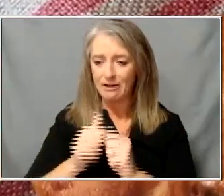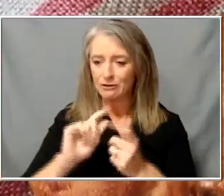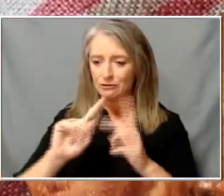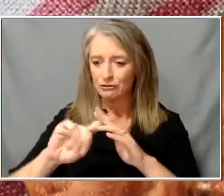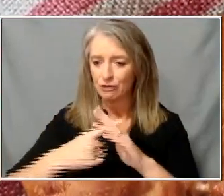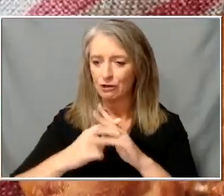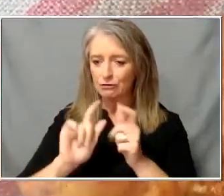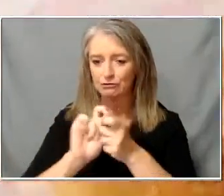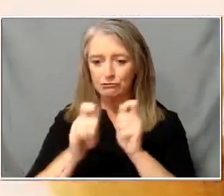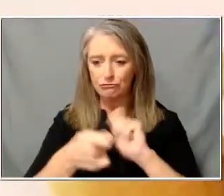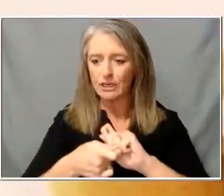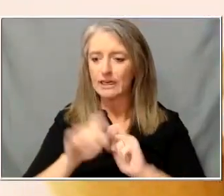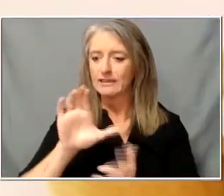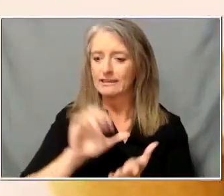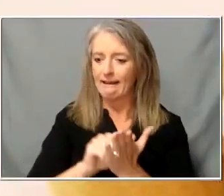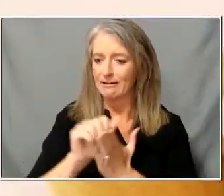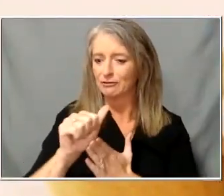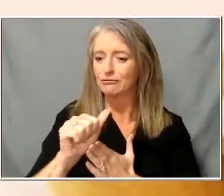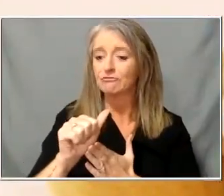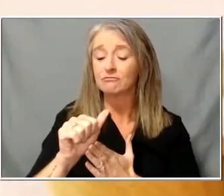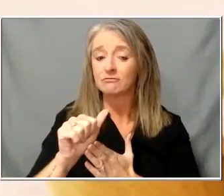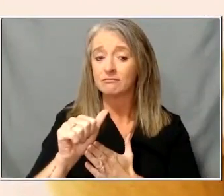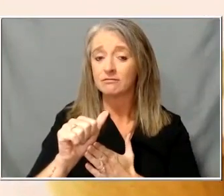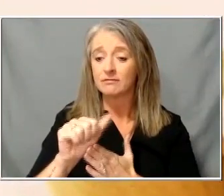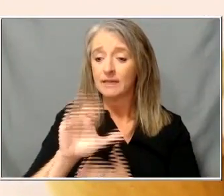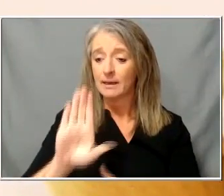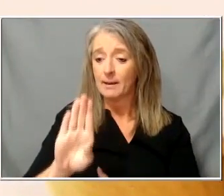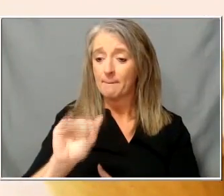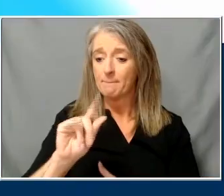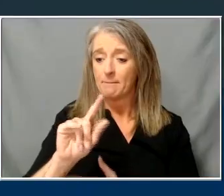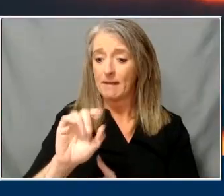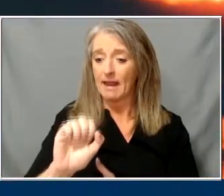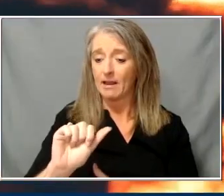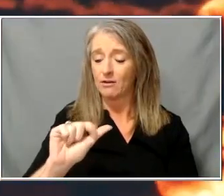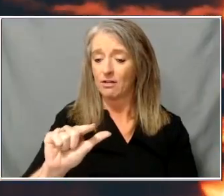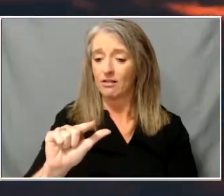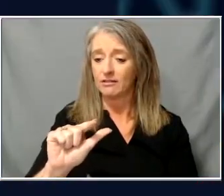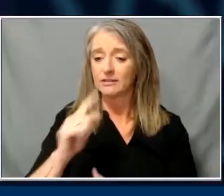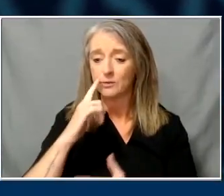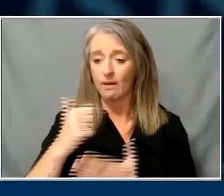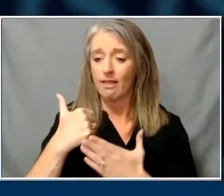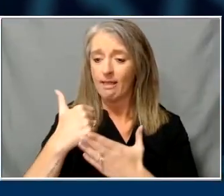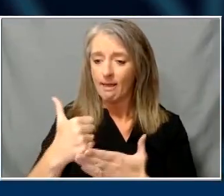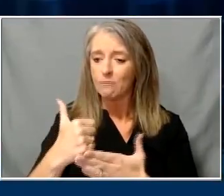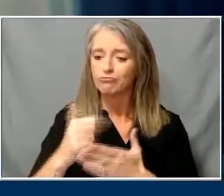helping to fund research at the University of Kansas Cancer Center.